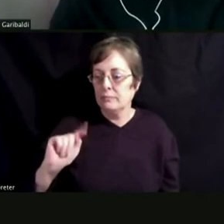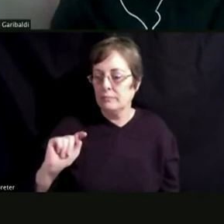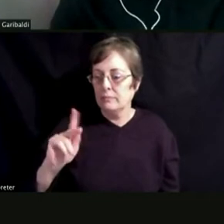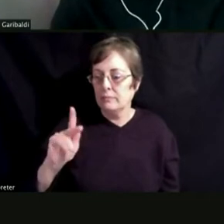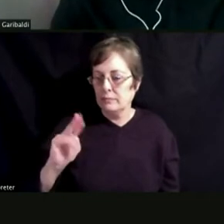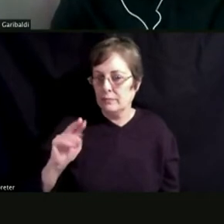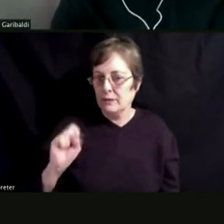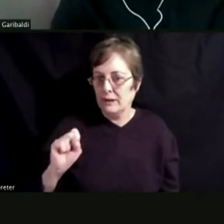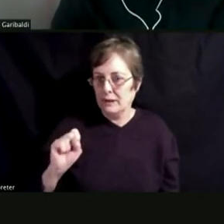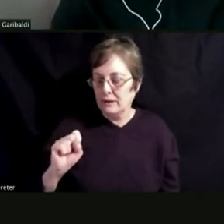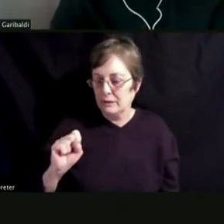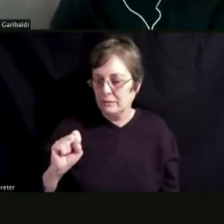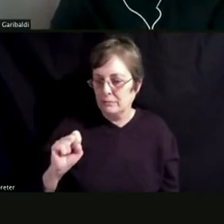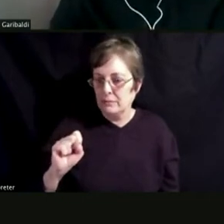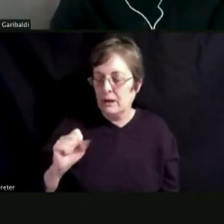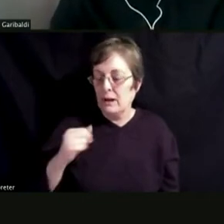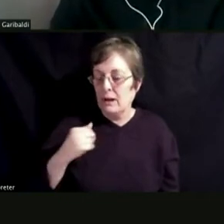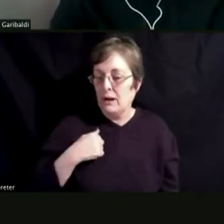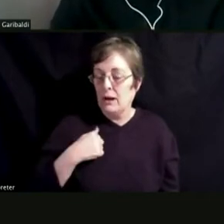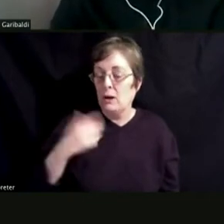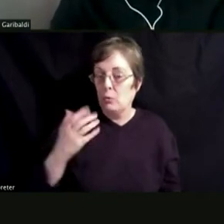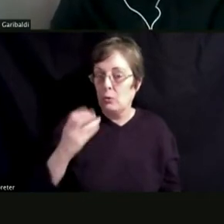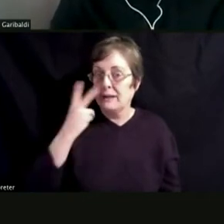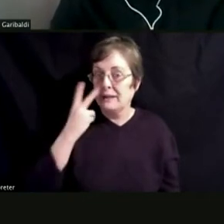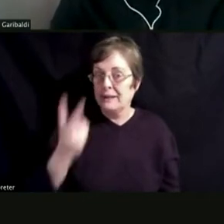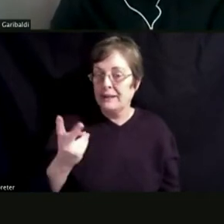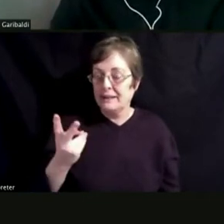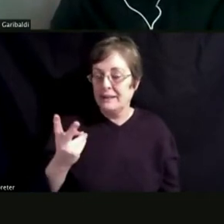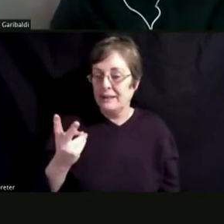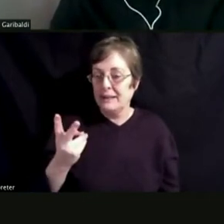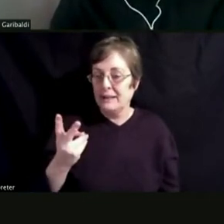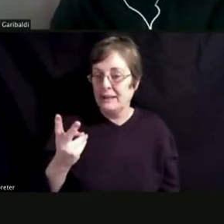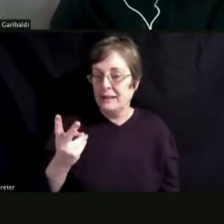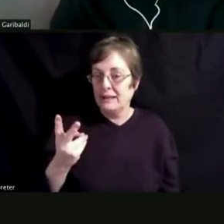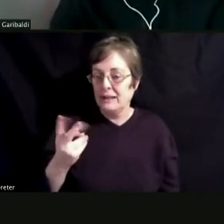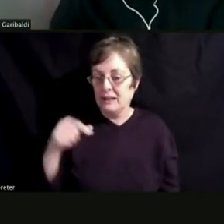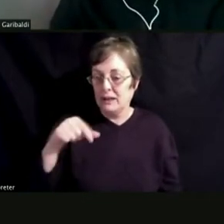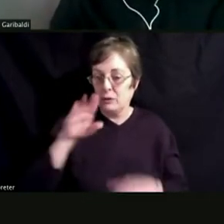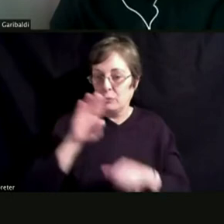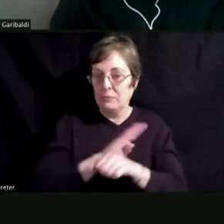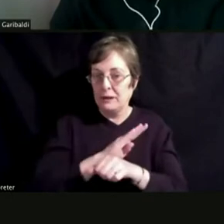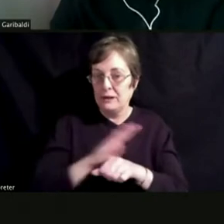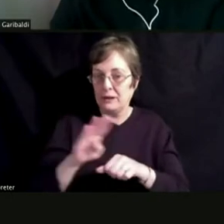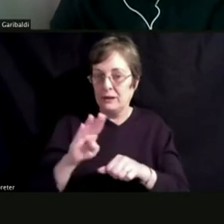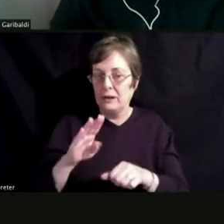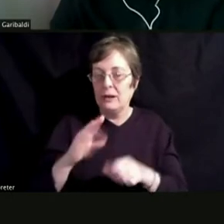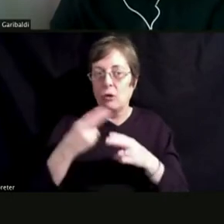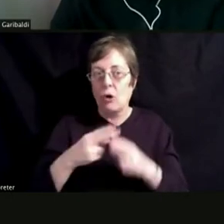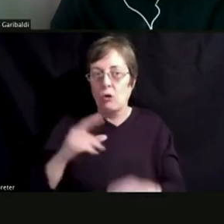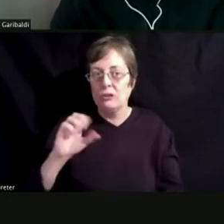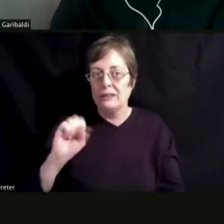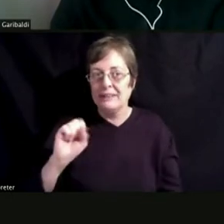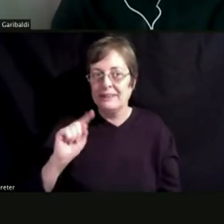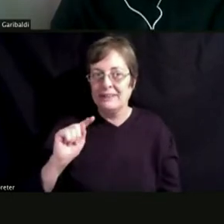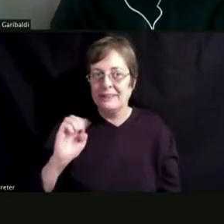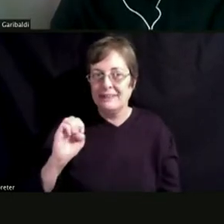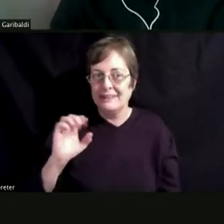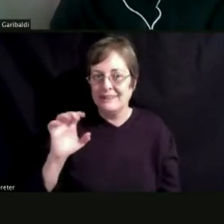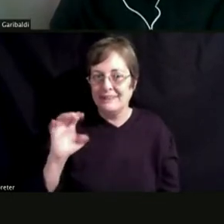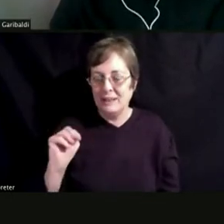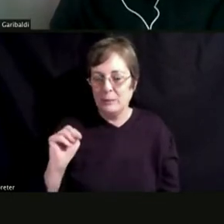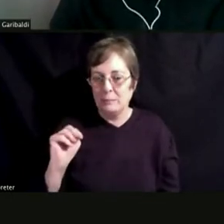On that note, what I would like to see is this industry, which is a STEM industry, really be the engine